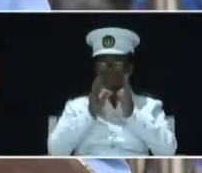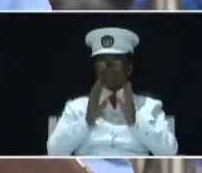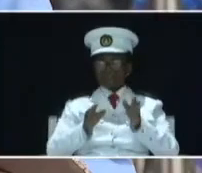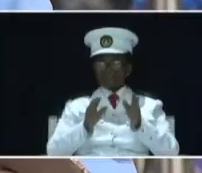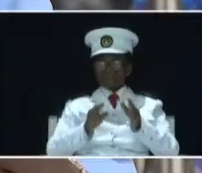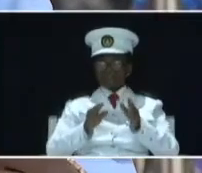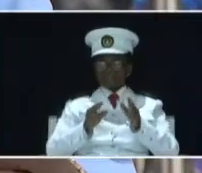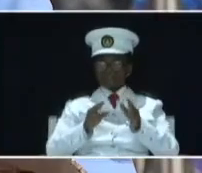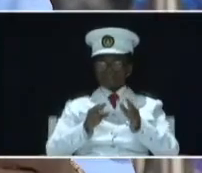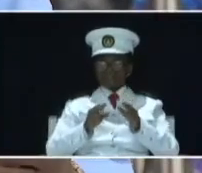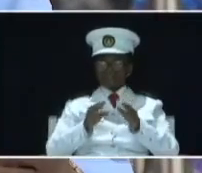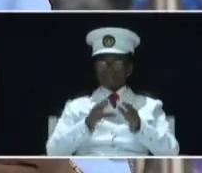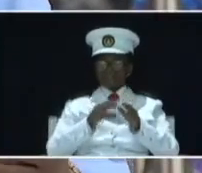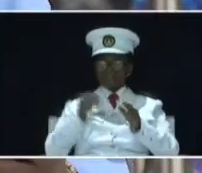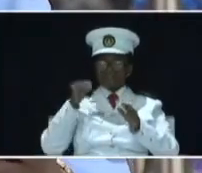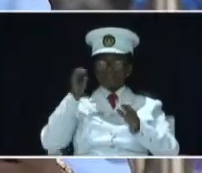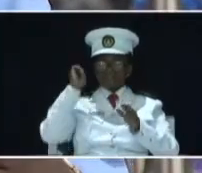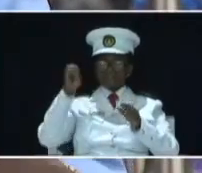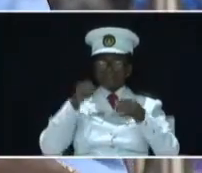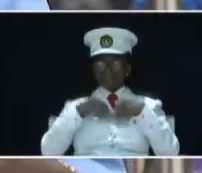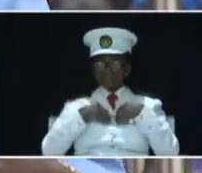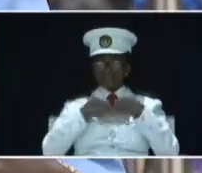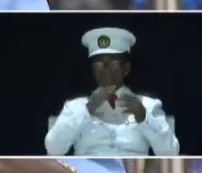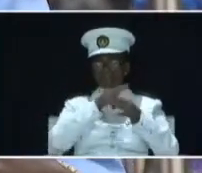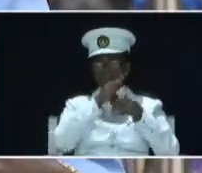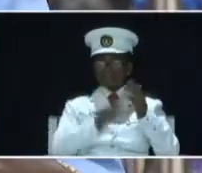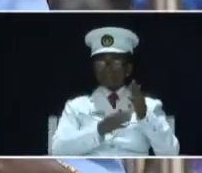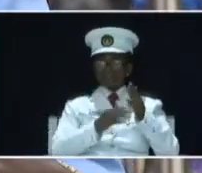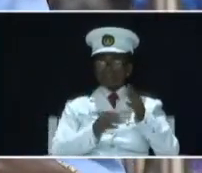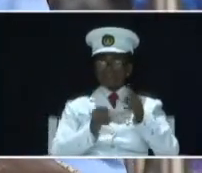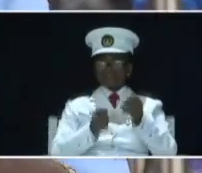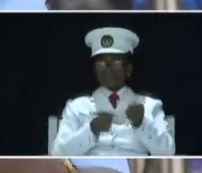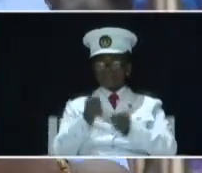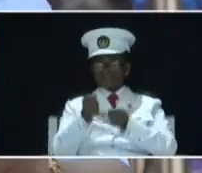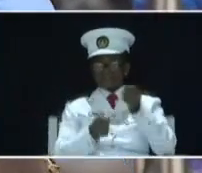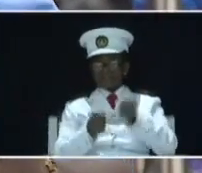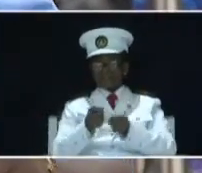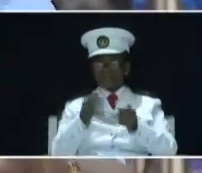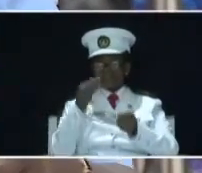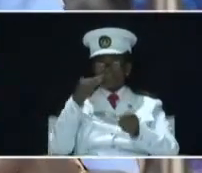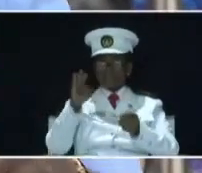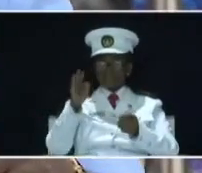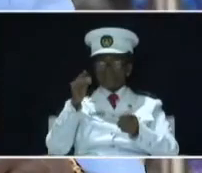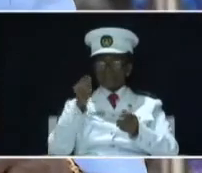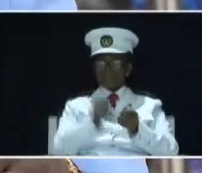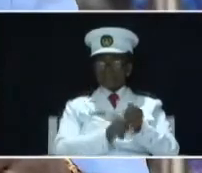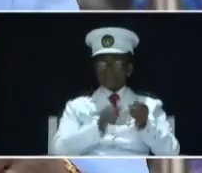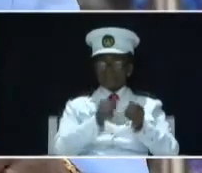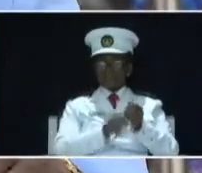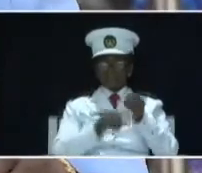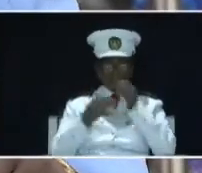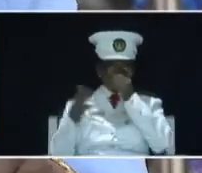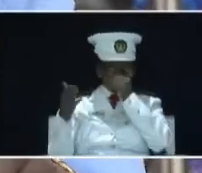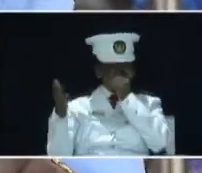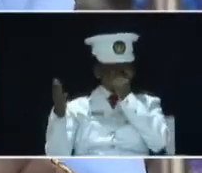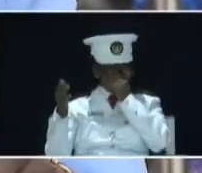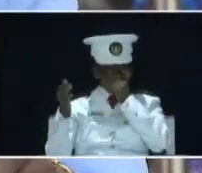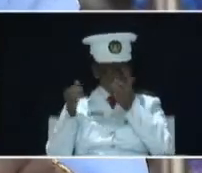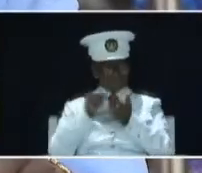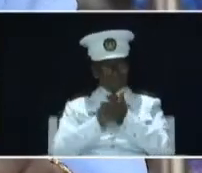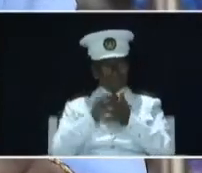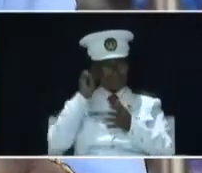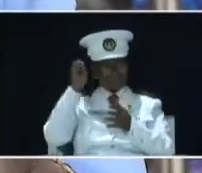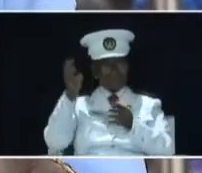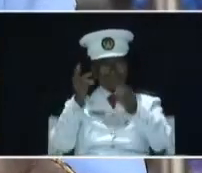And he has absolute control of everything that he wants